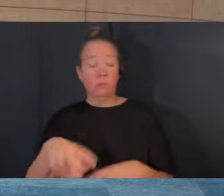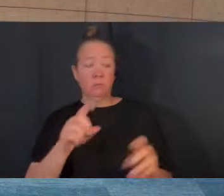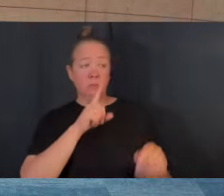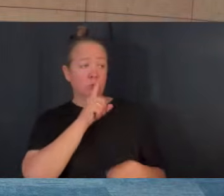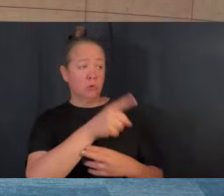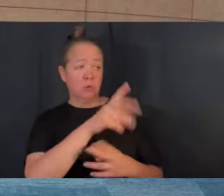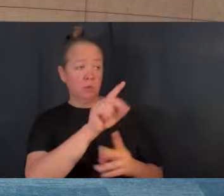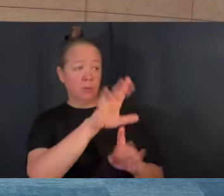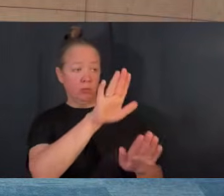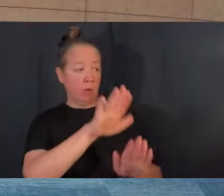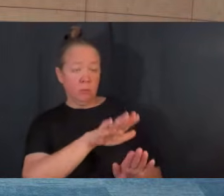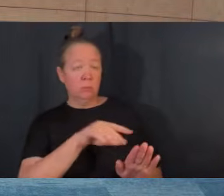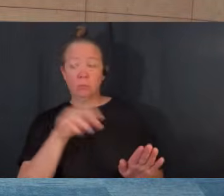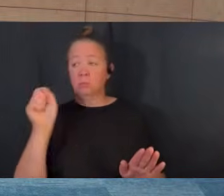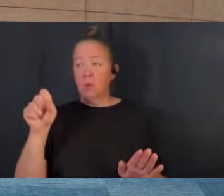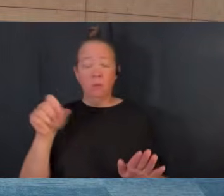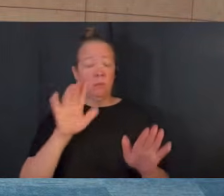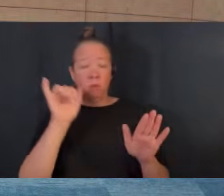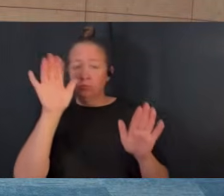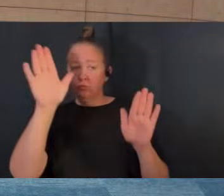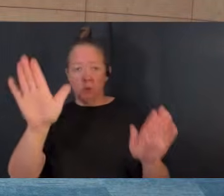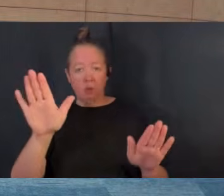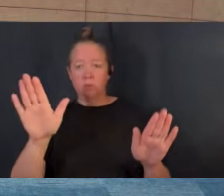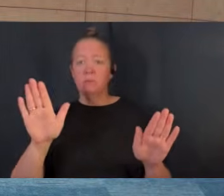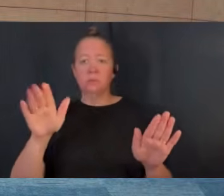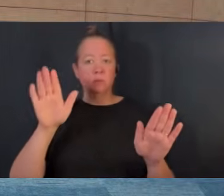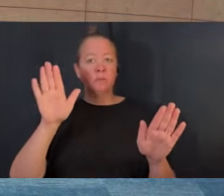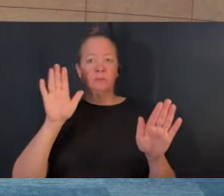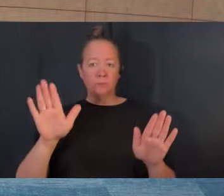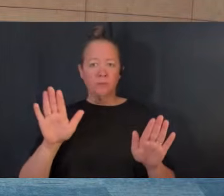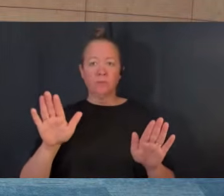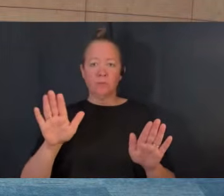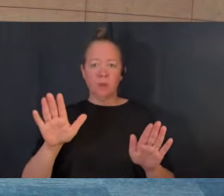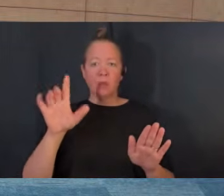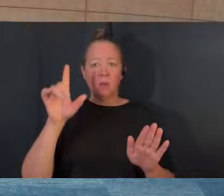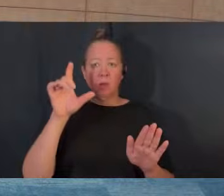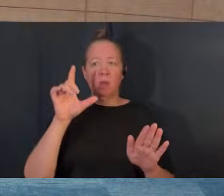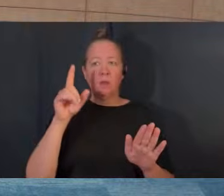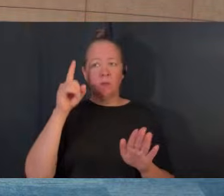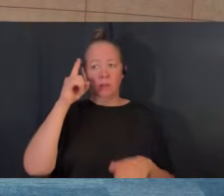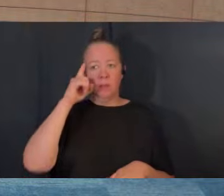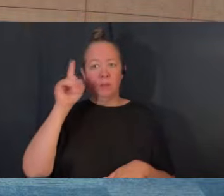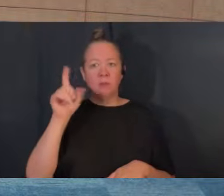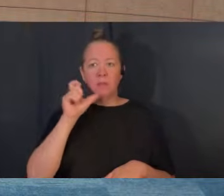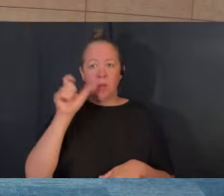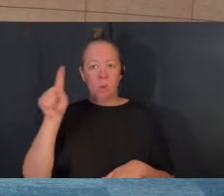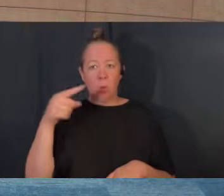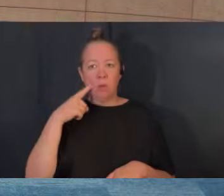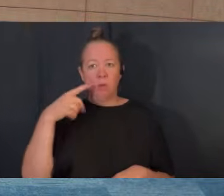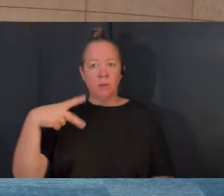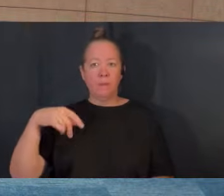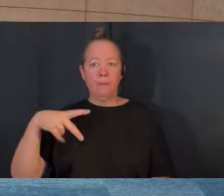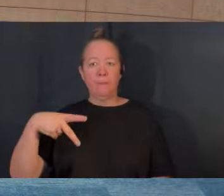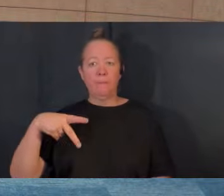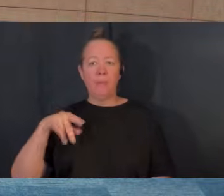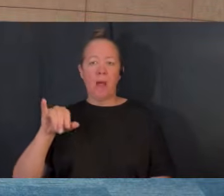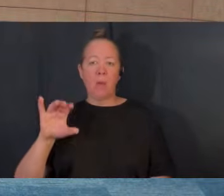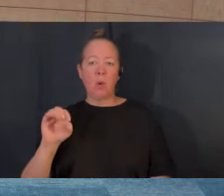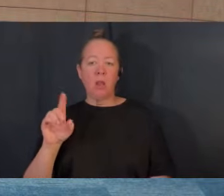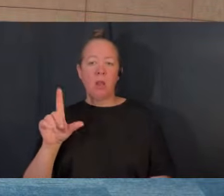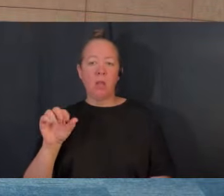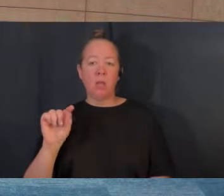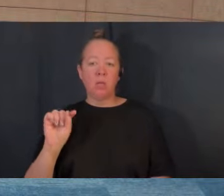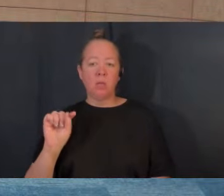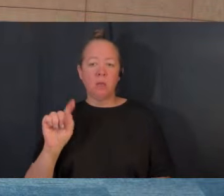Yeah, that's great. I think that's not just on the pilot, but that's probably on their work towards